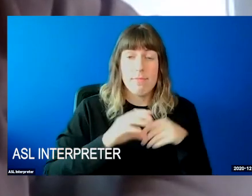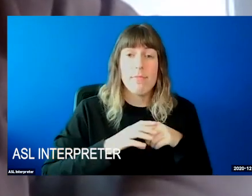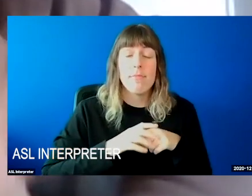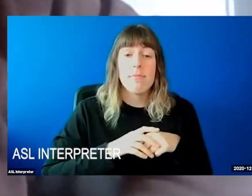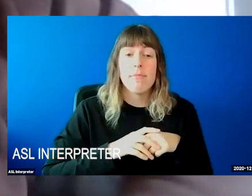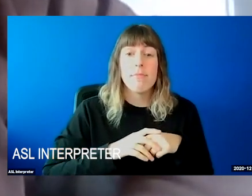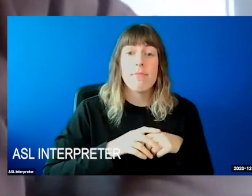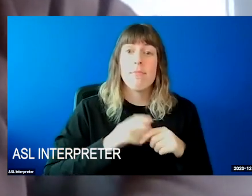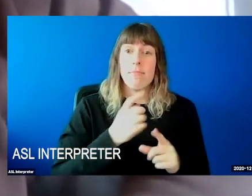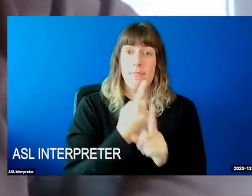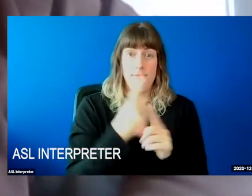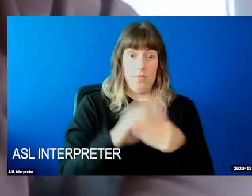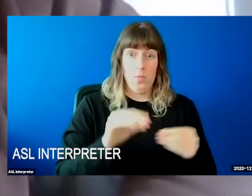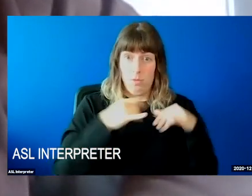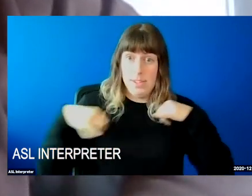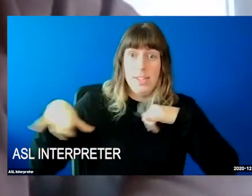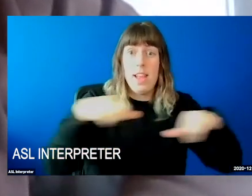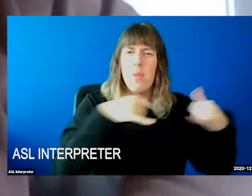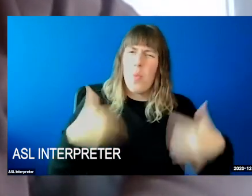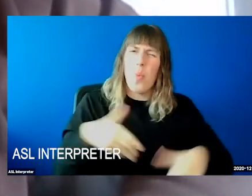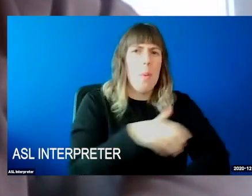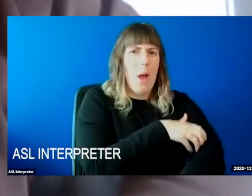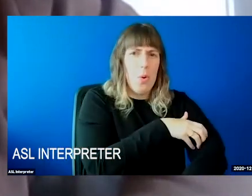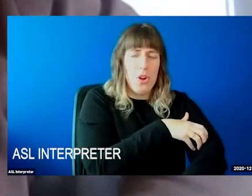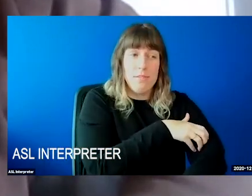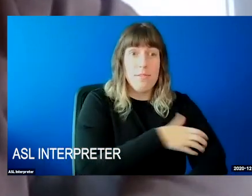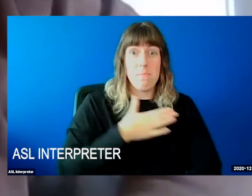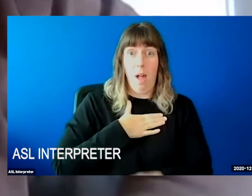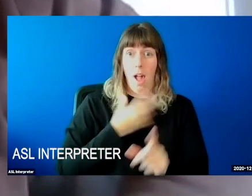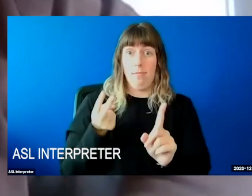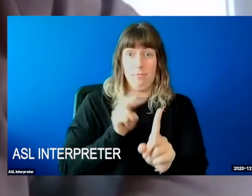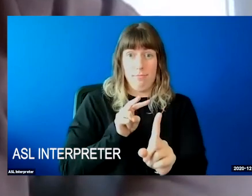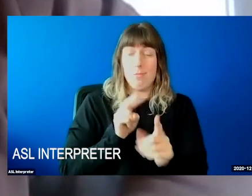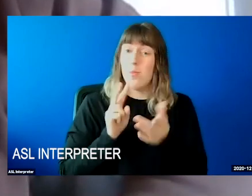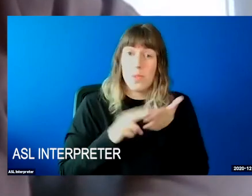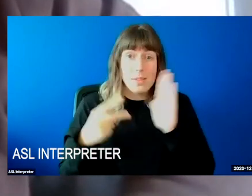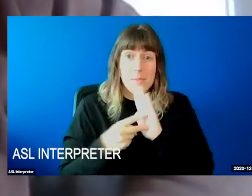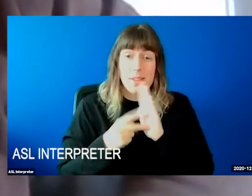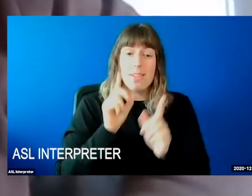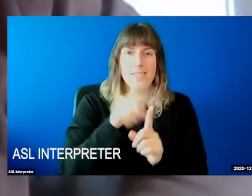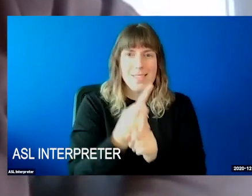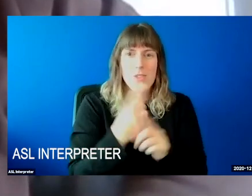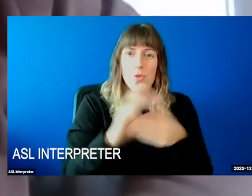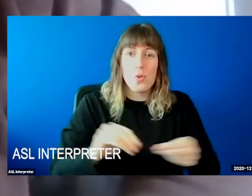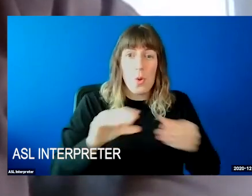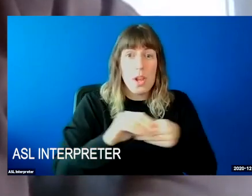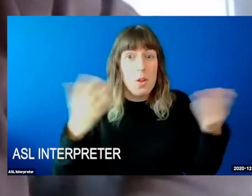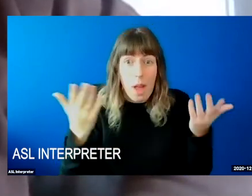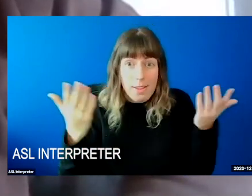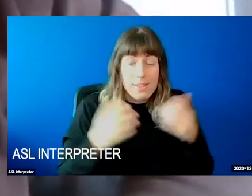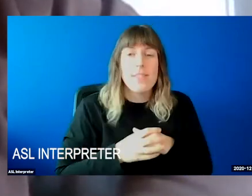out the notion of a single story and the power of that single story, to me, that